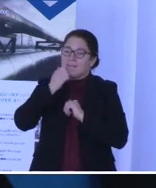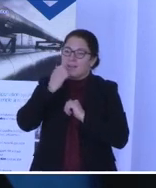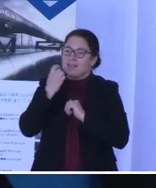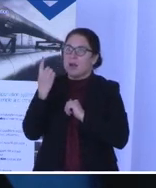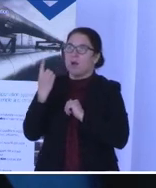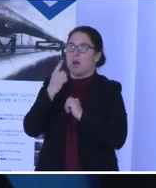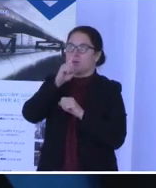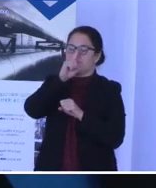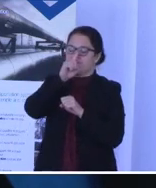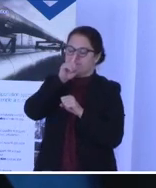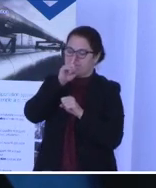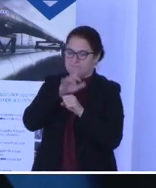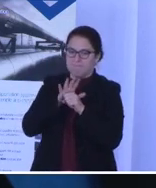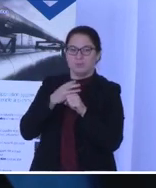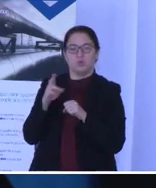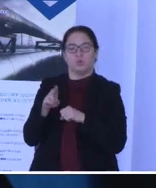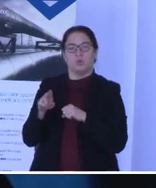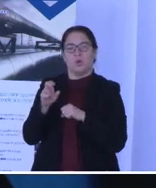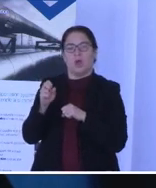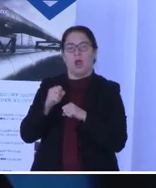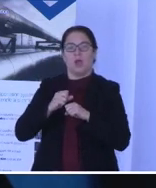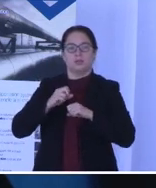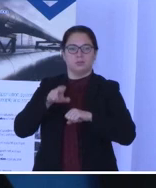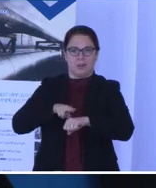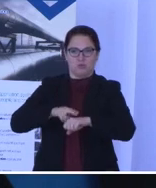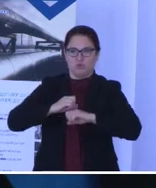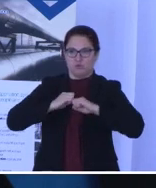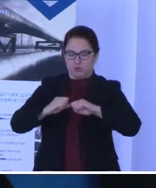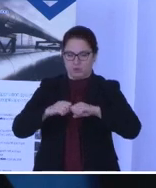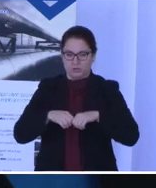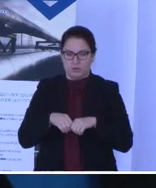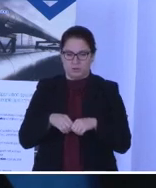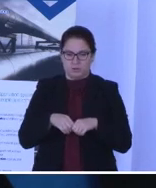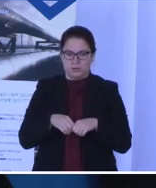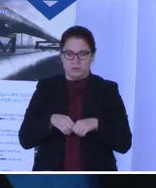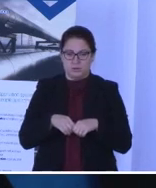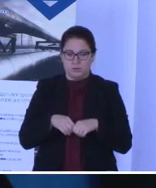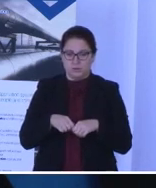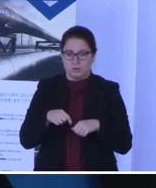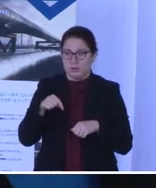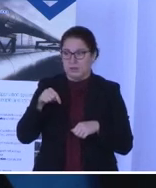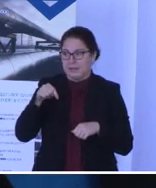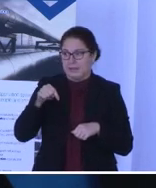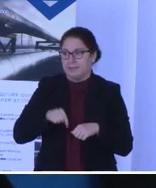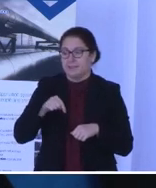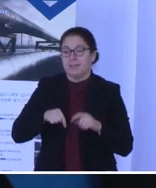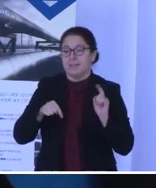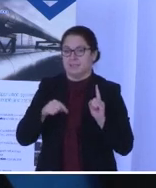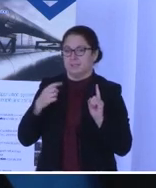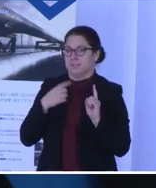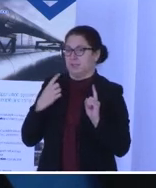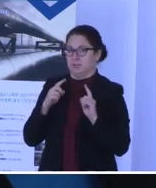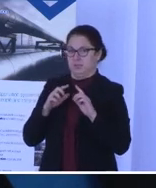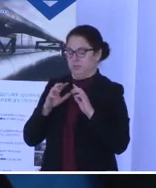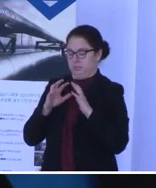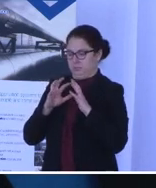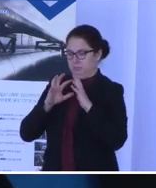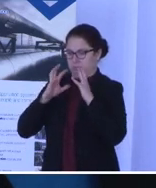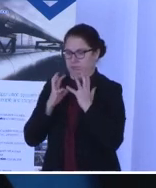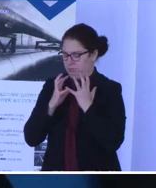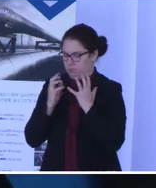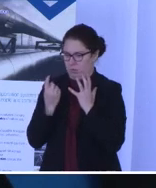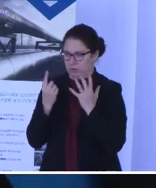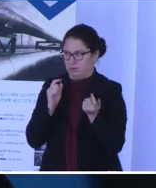security mission. As I said earlier, this is noble work, and I couldn't be more proud of this TSA team. I am